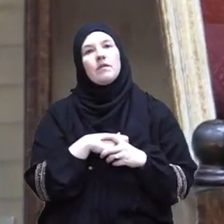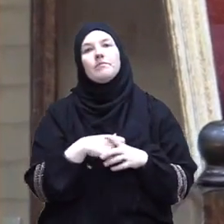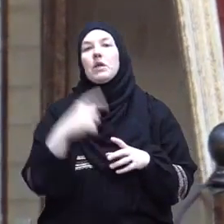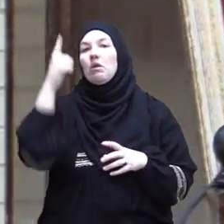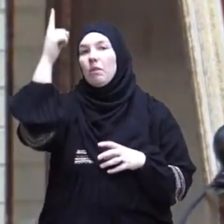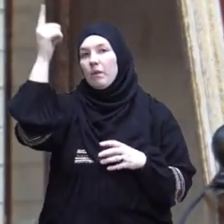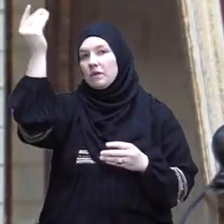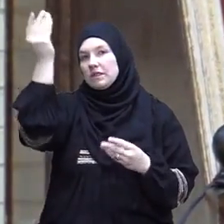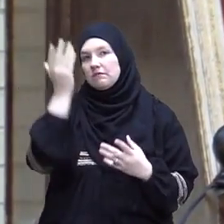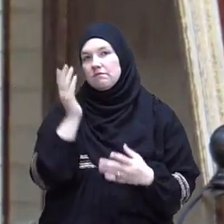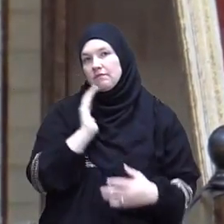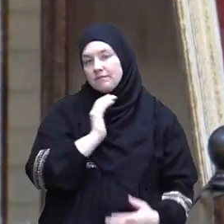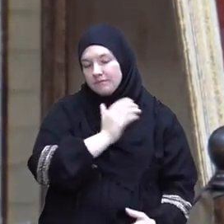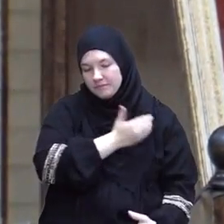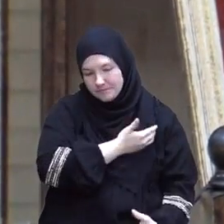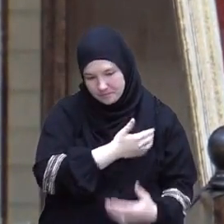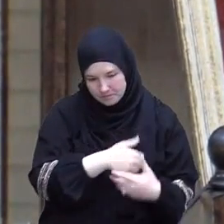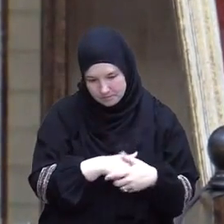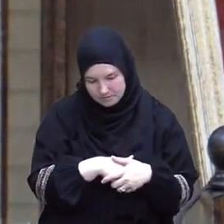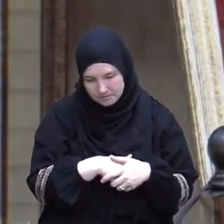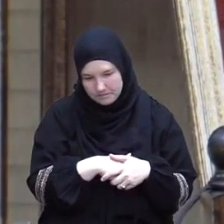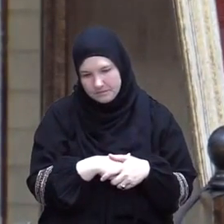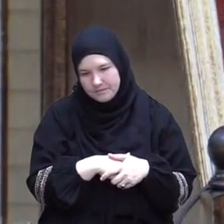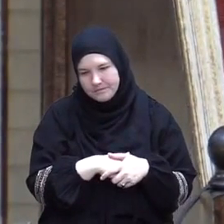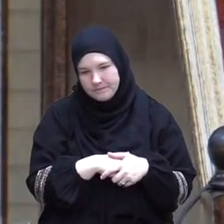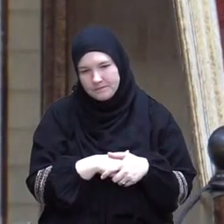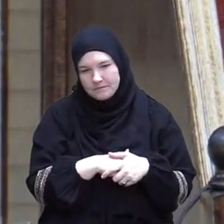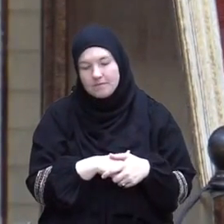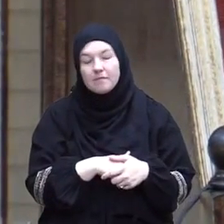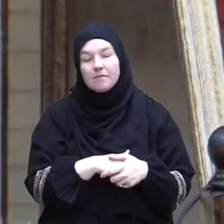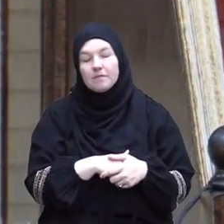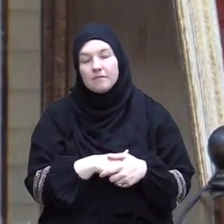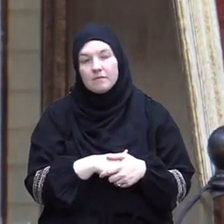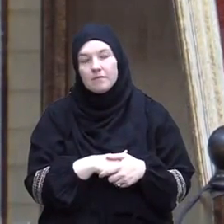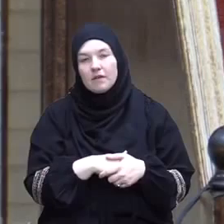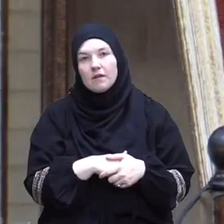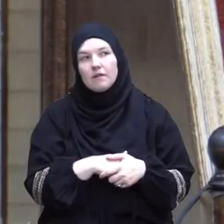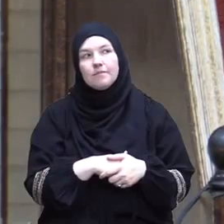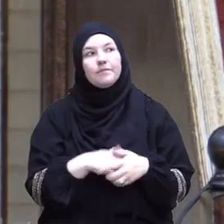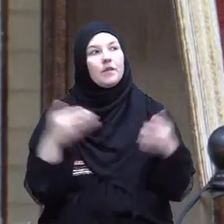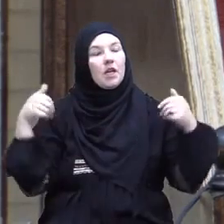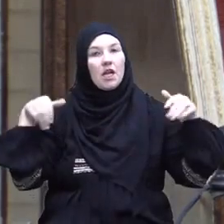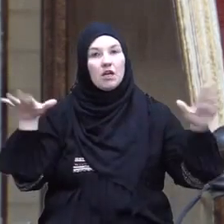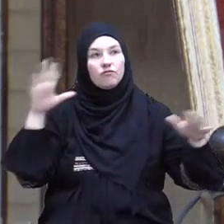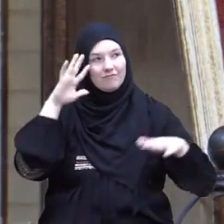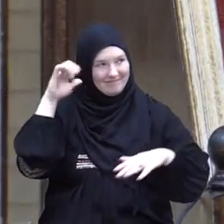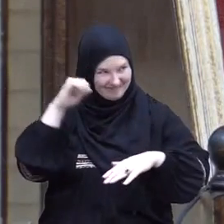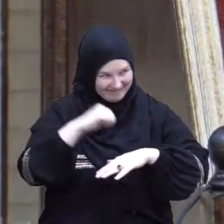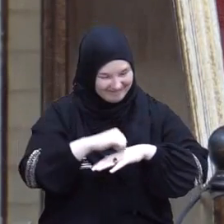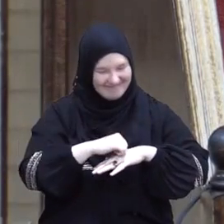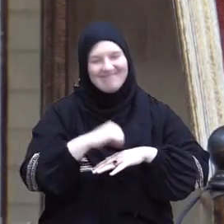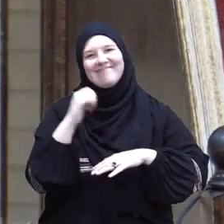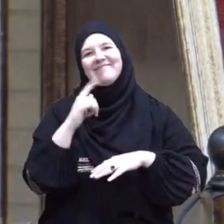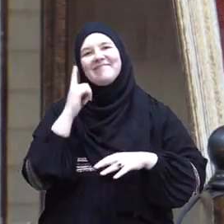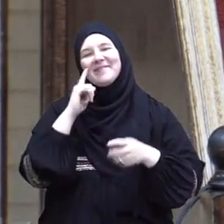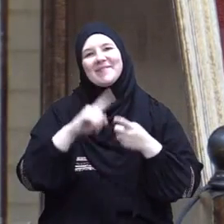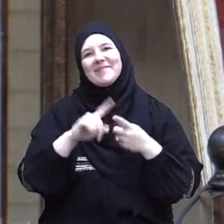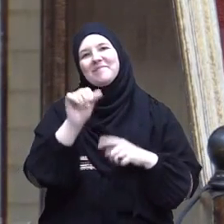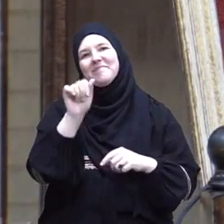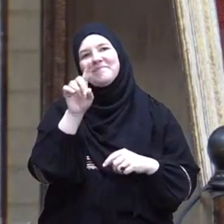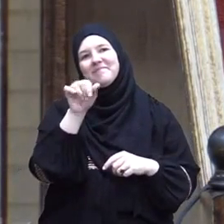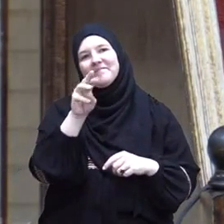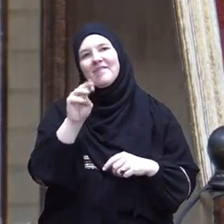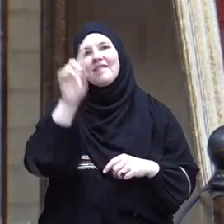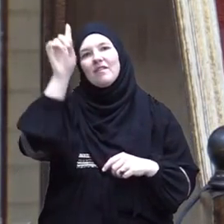tells us that right after the angels prostrated to Adam, Allah subhanahu wa ta'ala